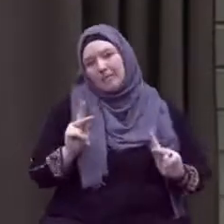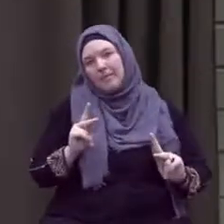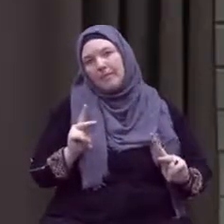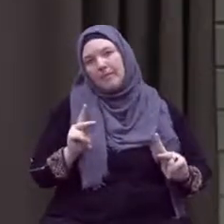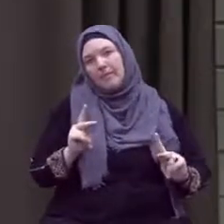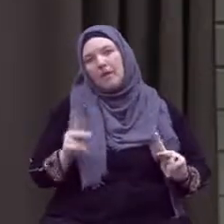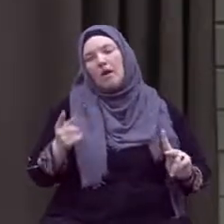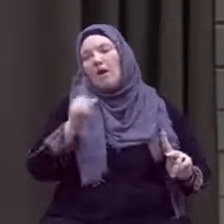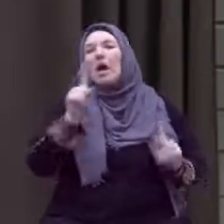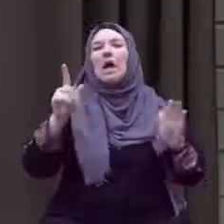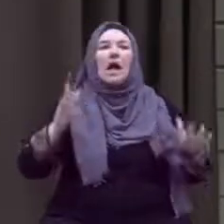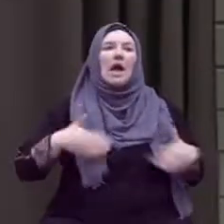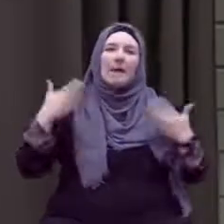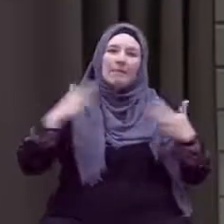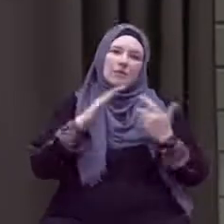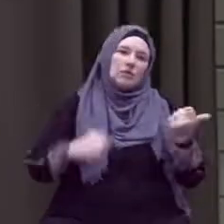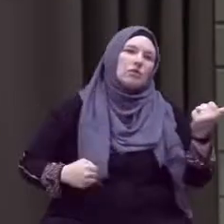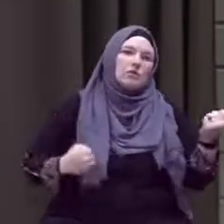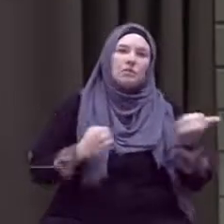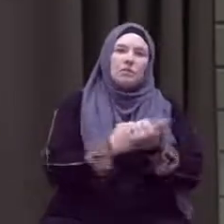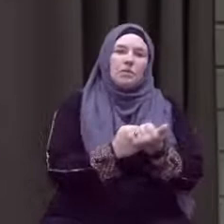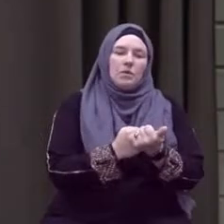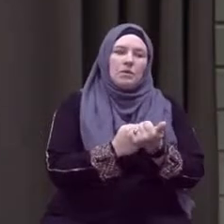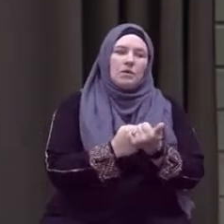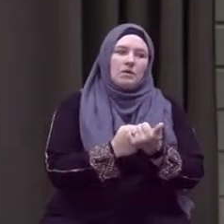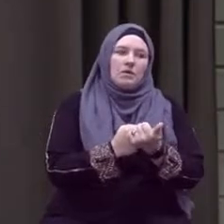are happily supporting